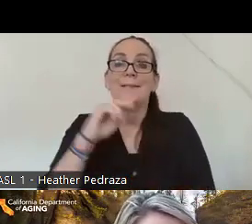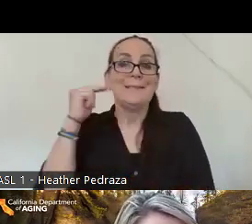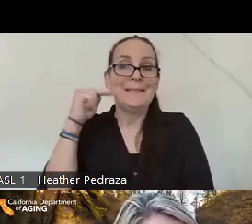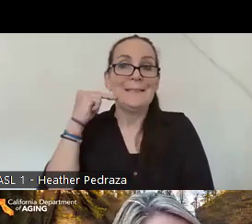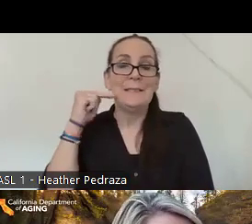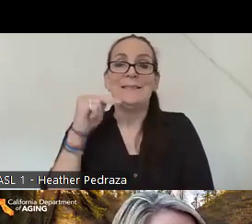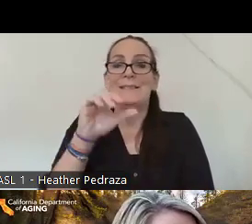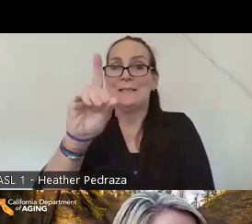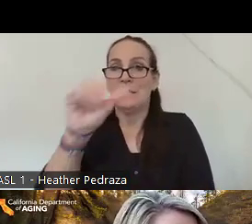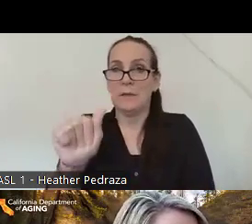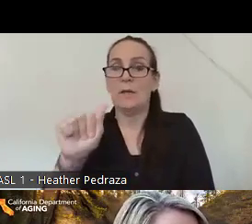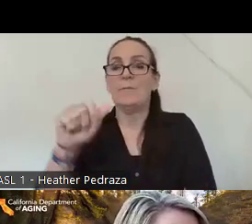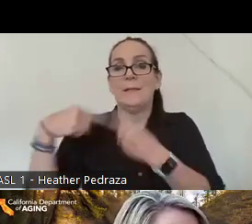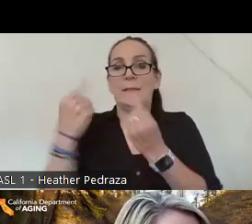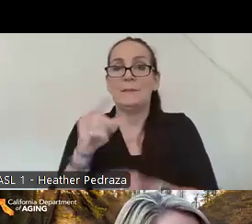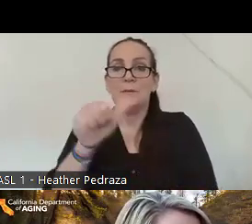10 years.